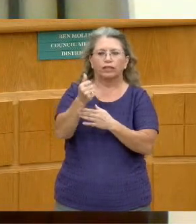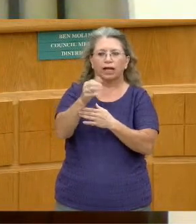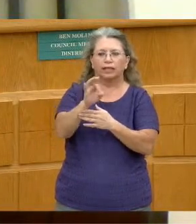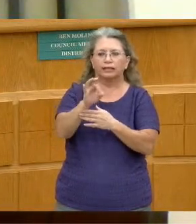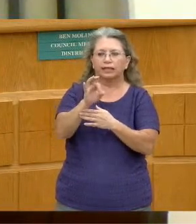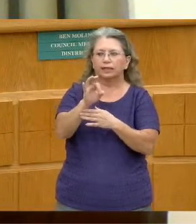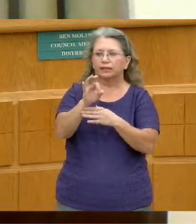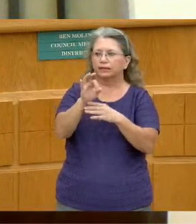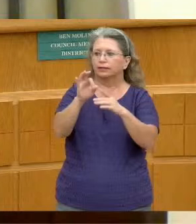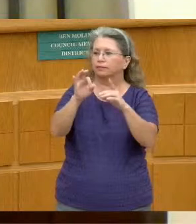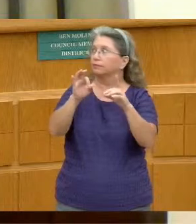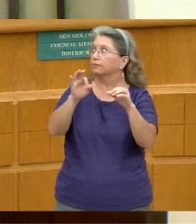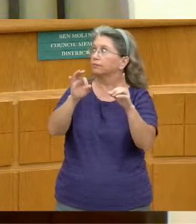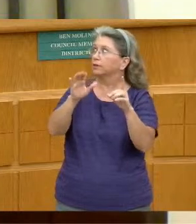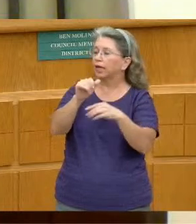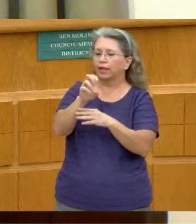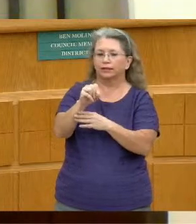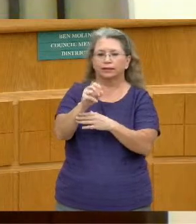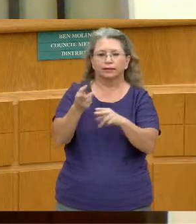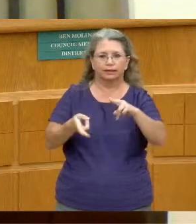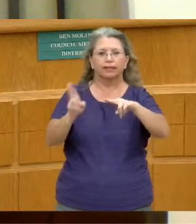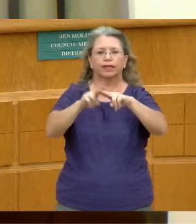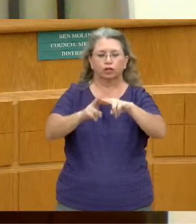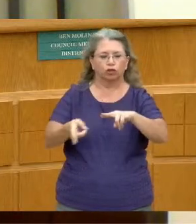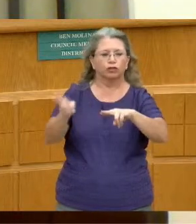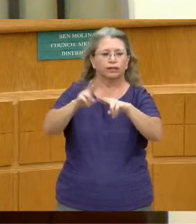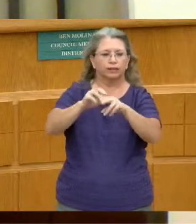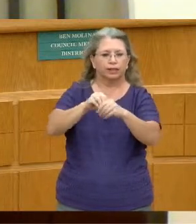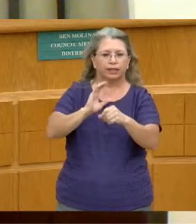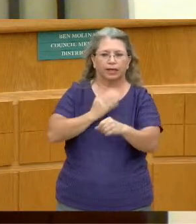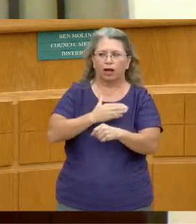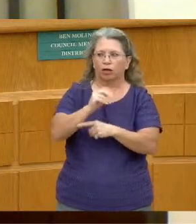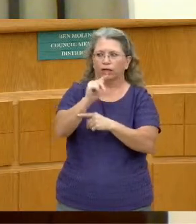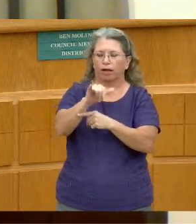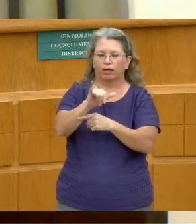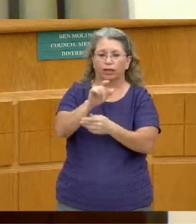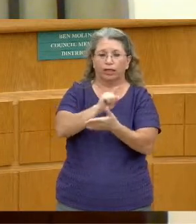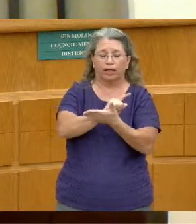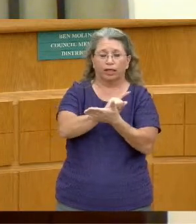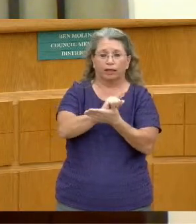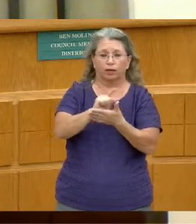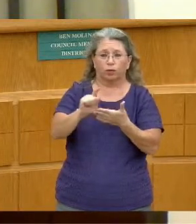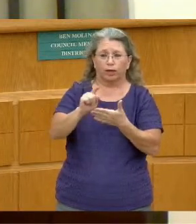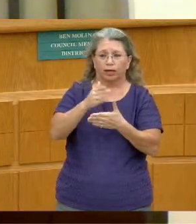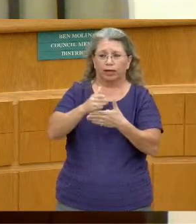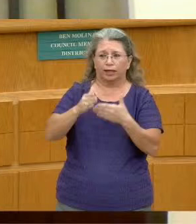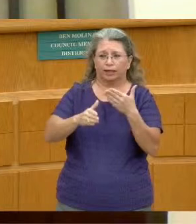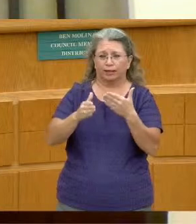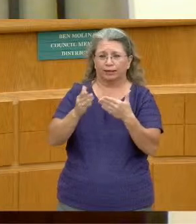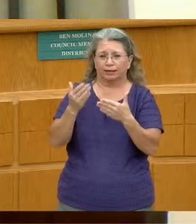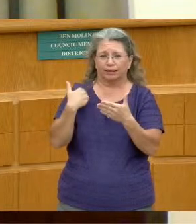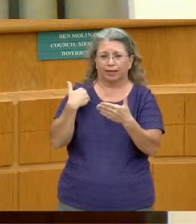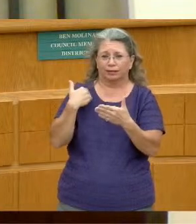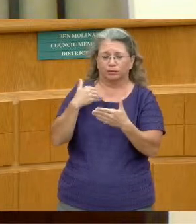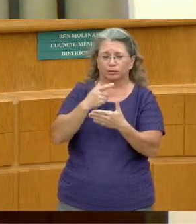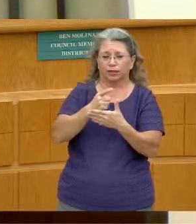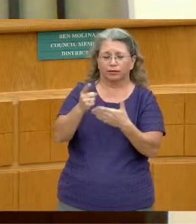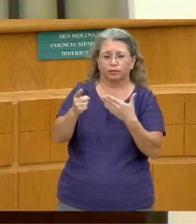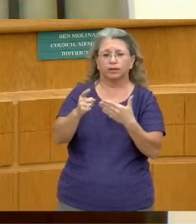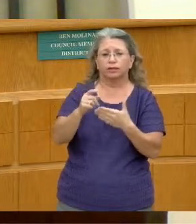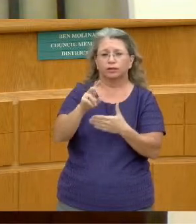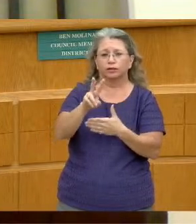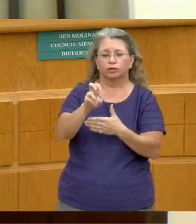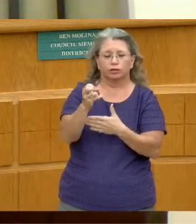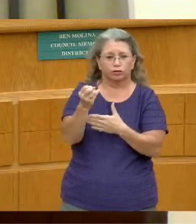Nueces County. The week ending of June 19th, we had 212 cases. This past